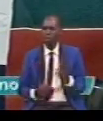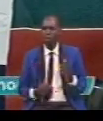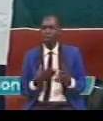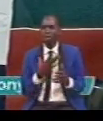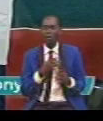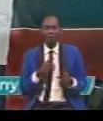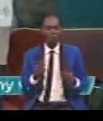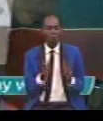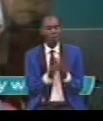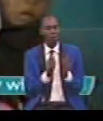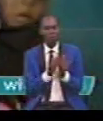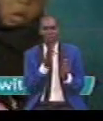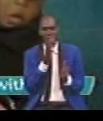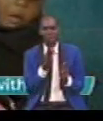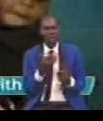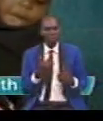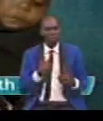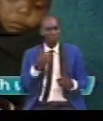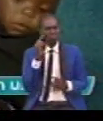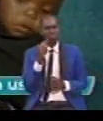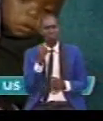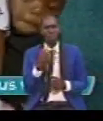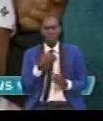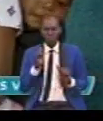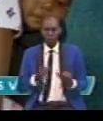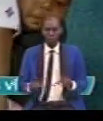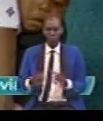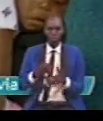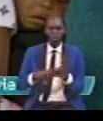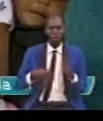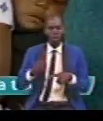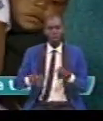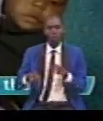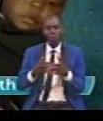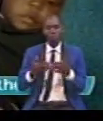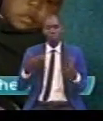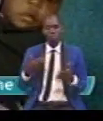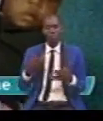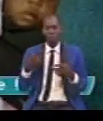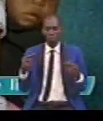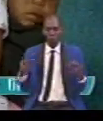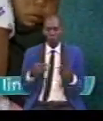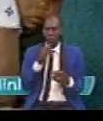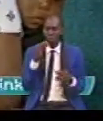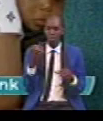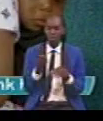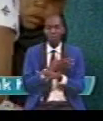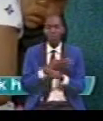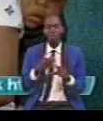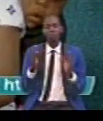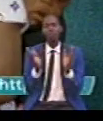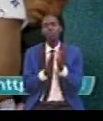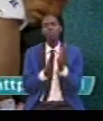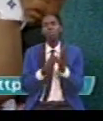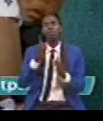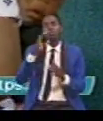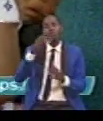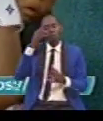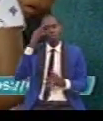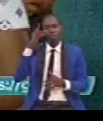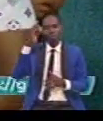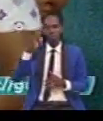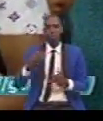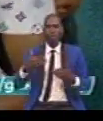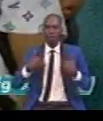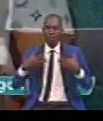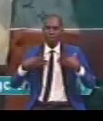my mom. Mom, I have a testimony. I can stretch my leg and the pain is gone. I thank God for that, because God is the doctor of all